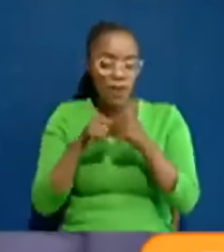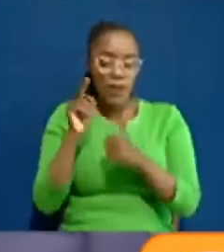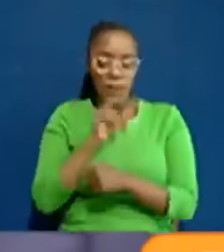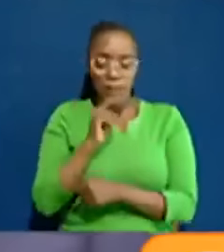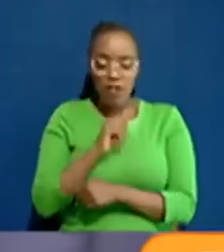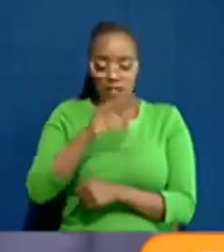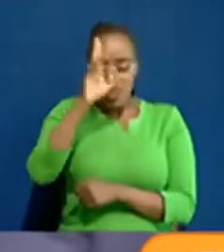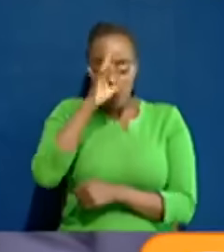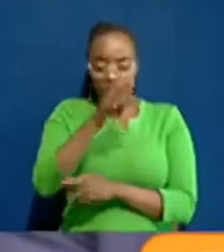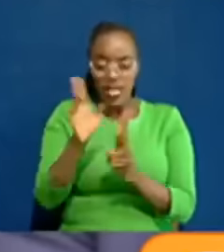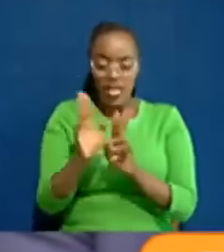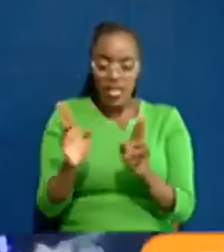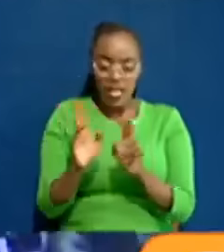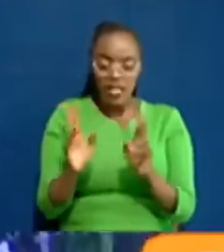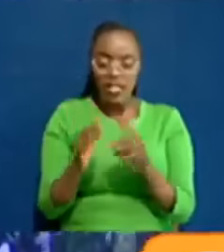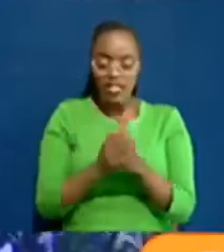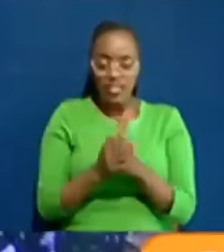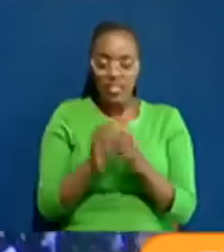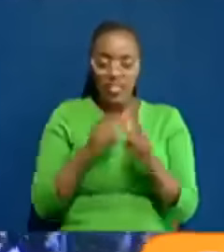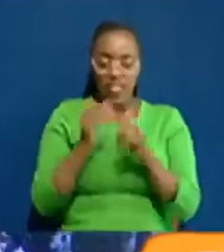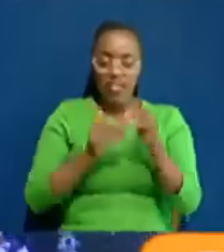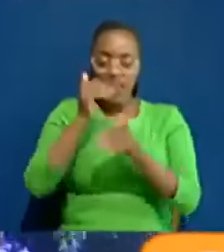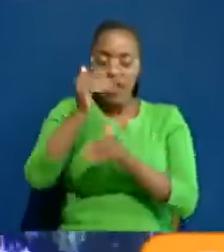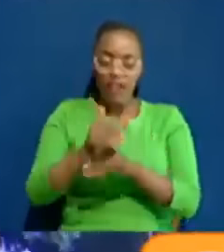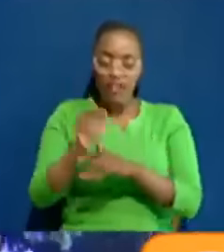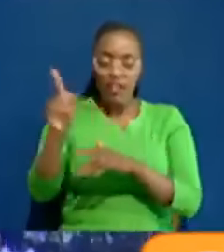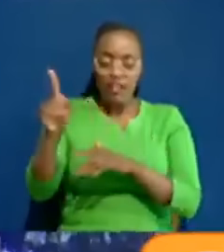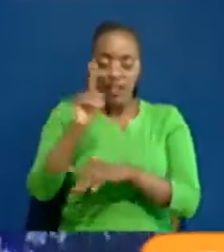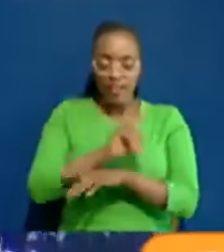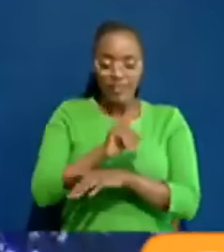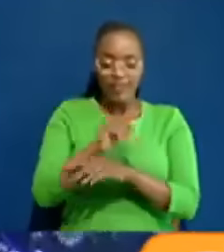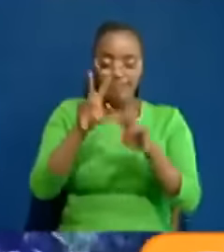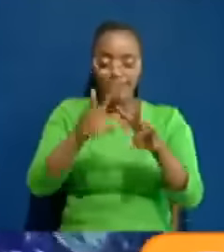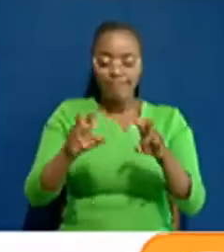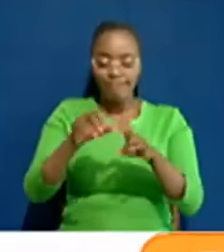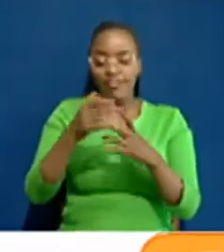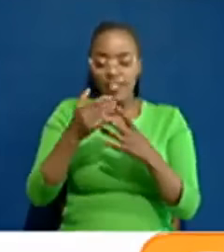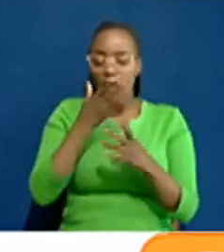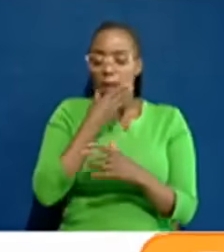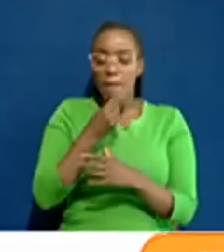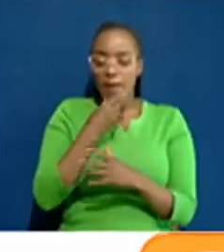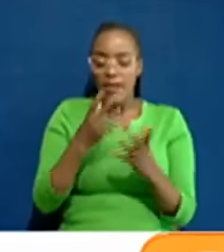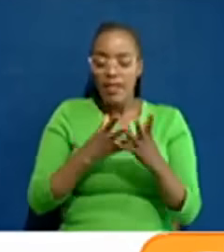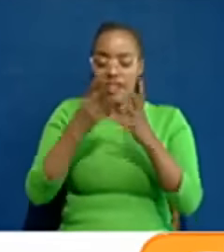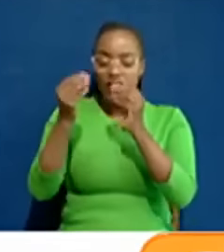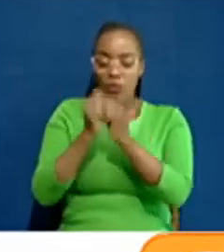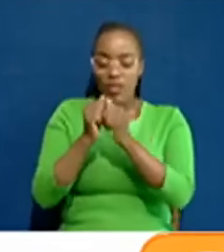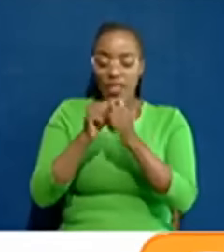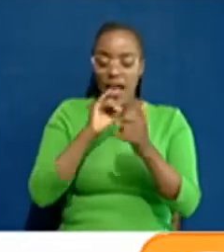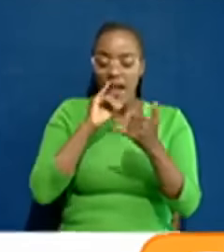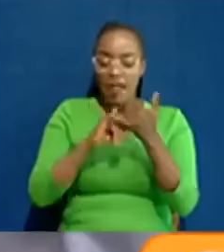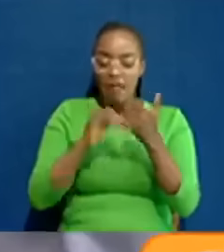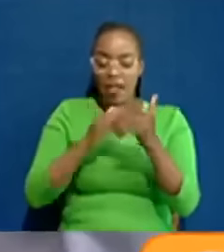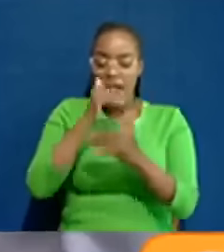polisi iko hapa karibu mgekuja na wao. After a night long search, the armed men left with her husband after they